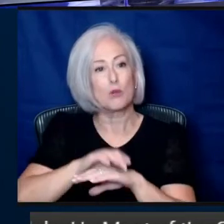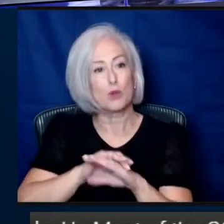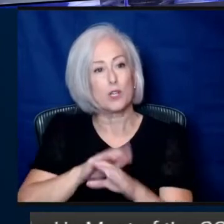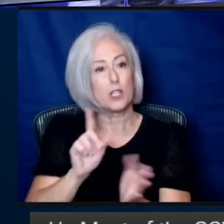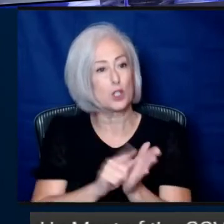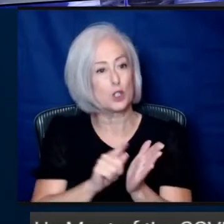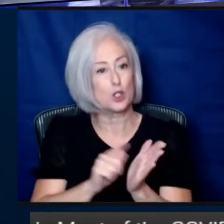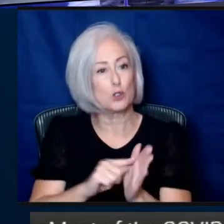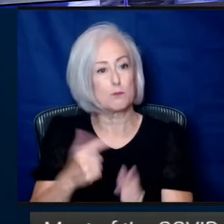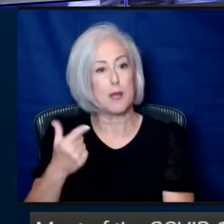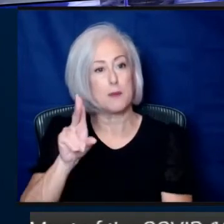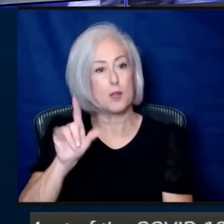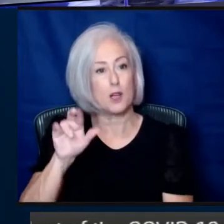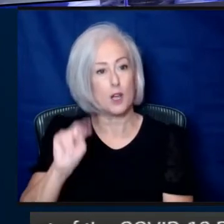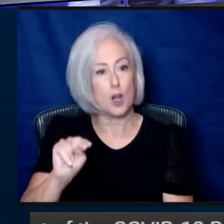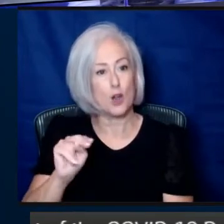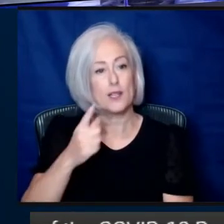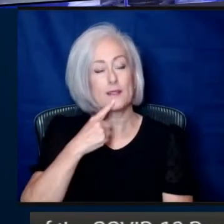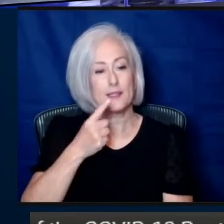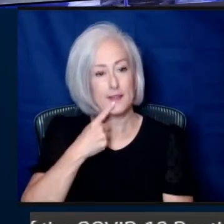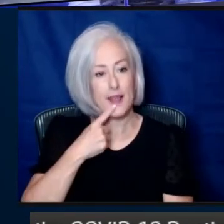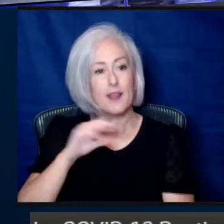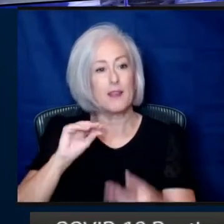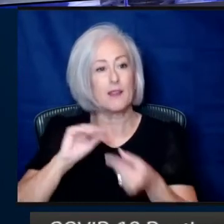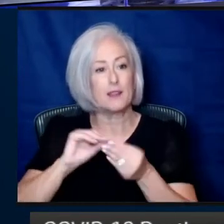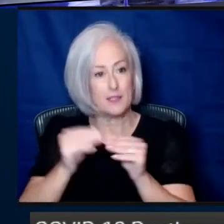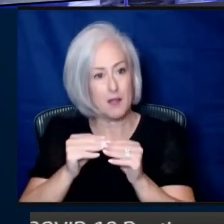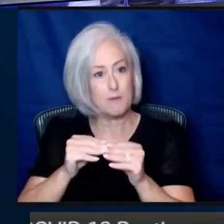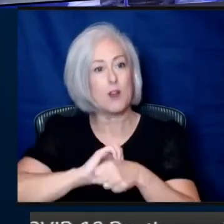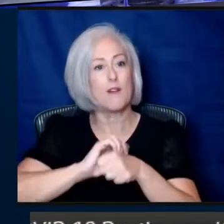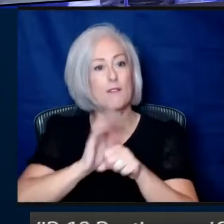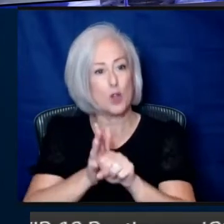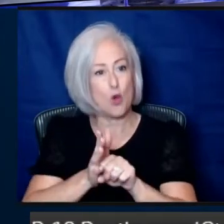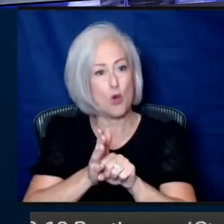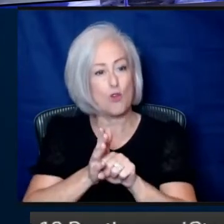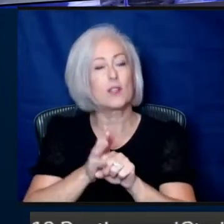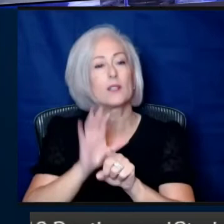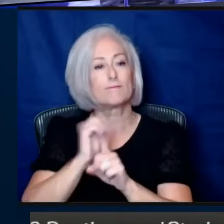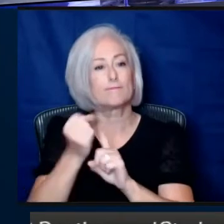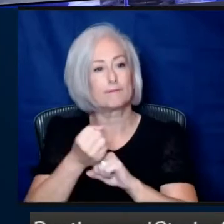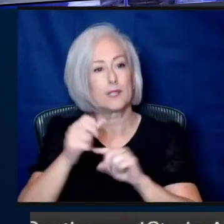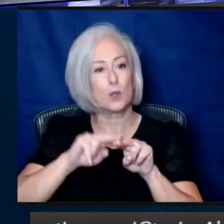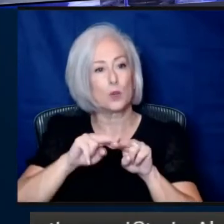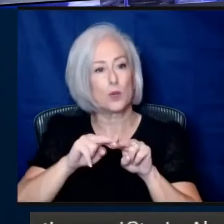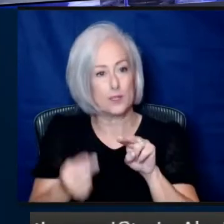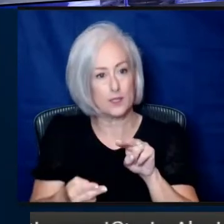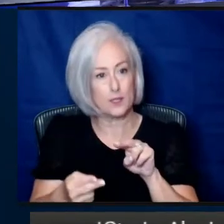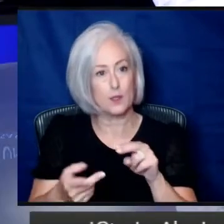Britain have come down. What does that mean for us here? I know, he writes, he continues,